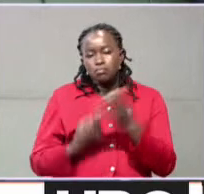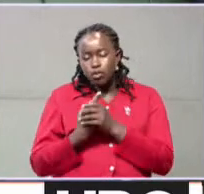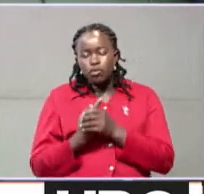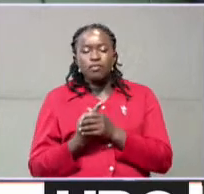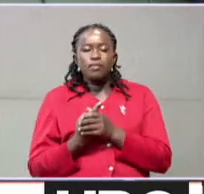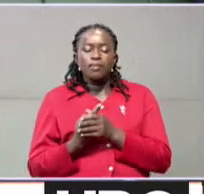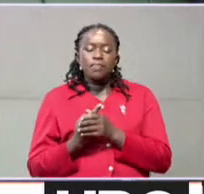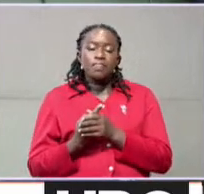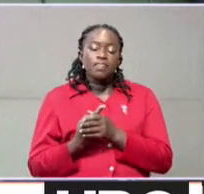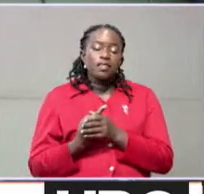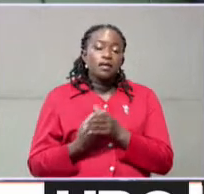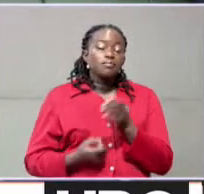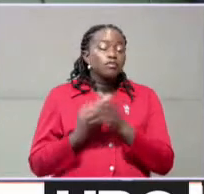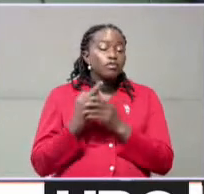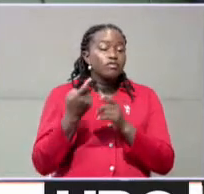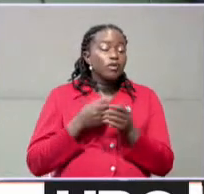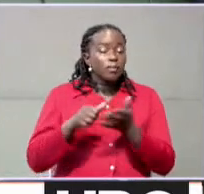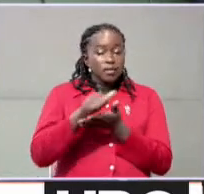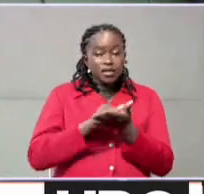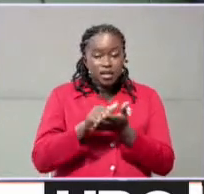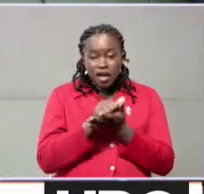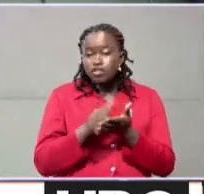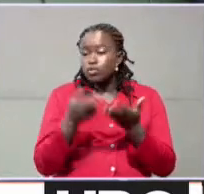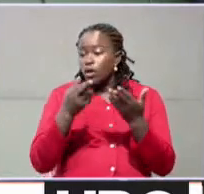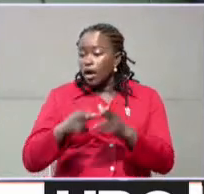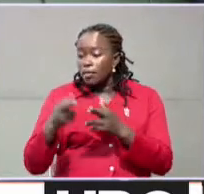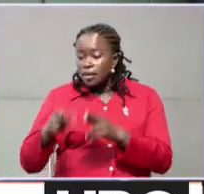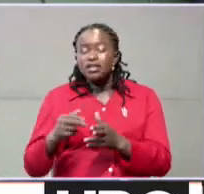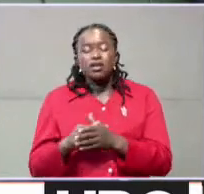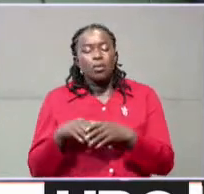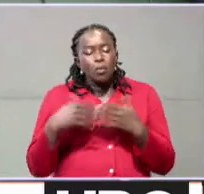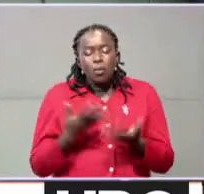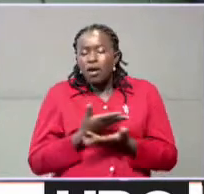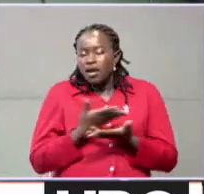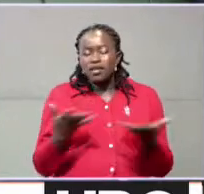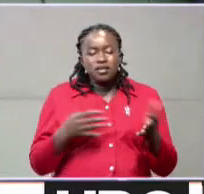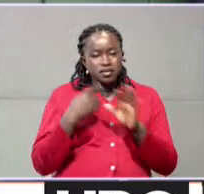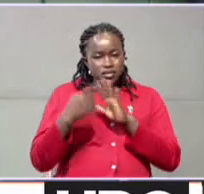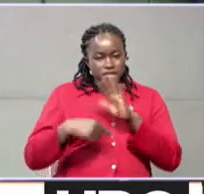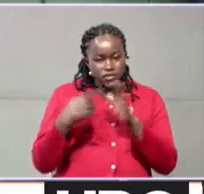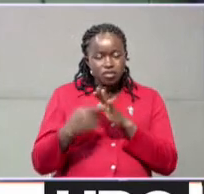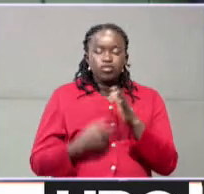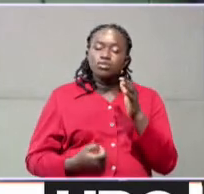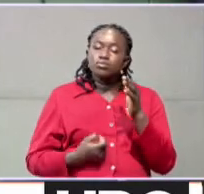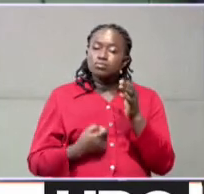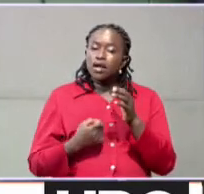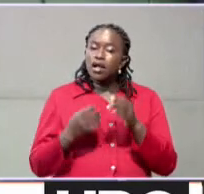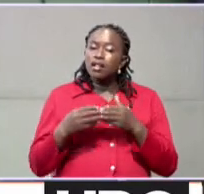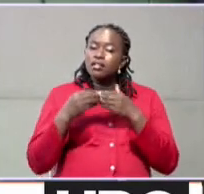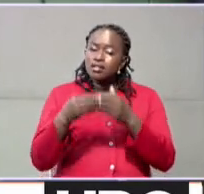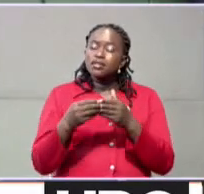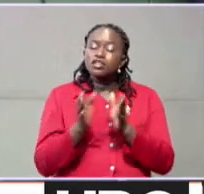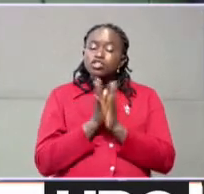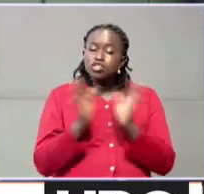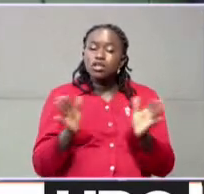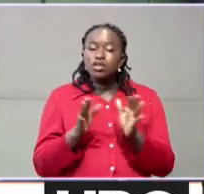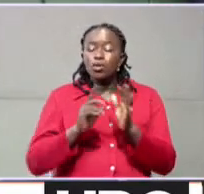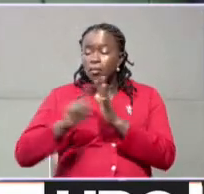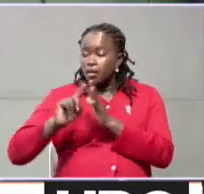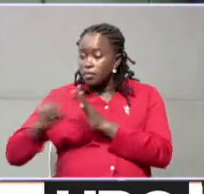out of natural calamities or any situation resulting in general displacement of